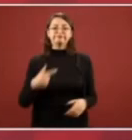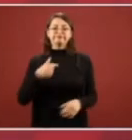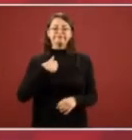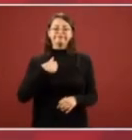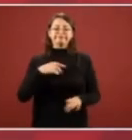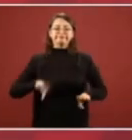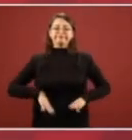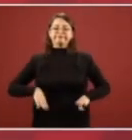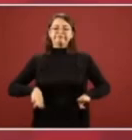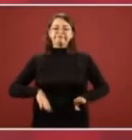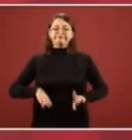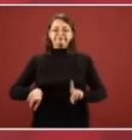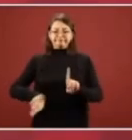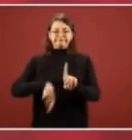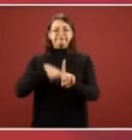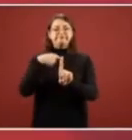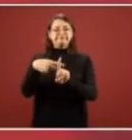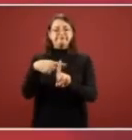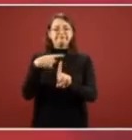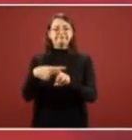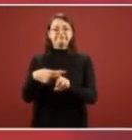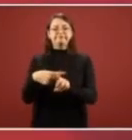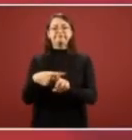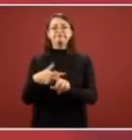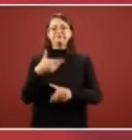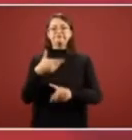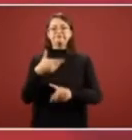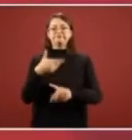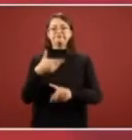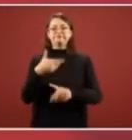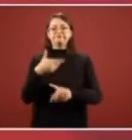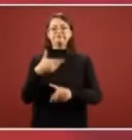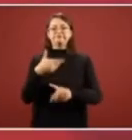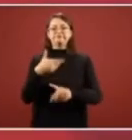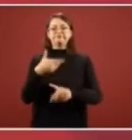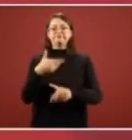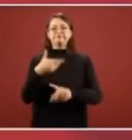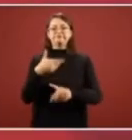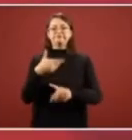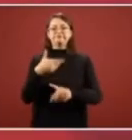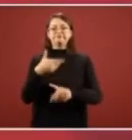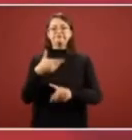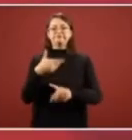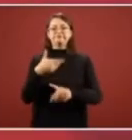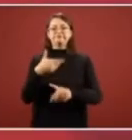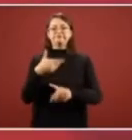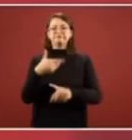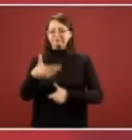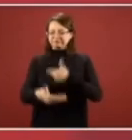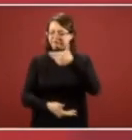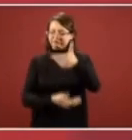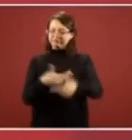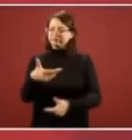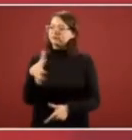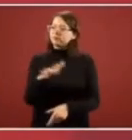optimism. En que va a haber bienestar. That there will be well-being.